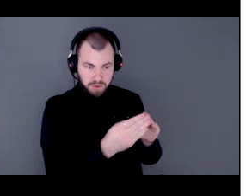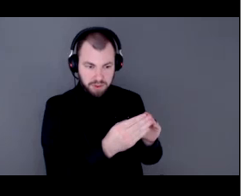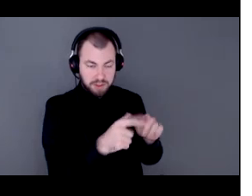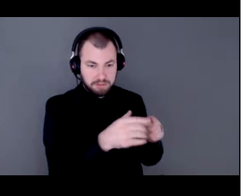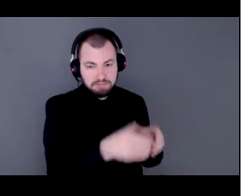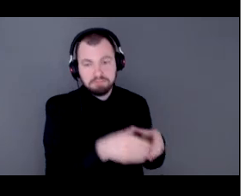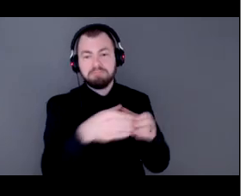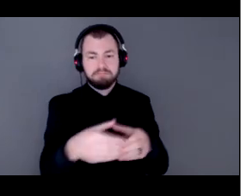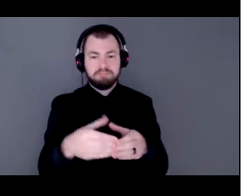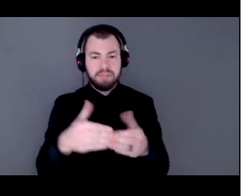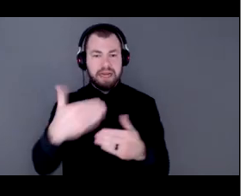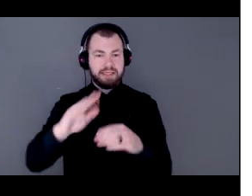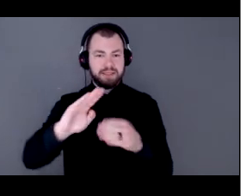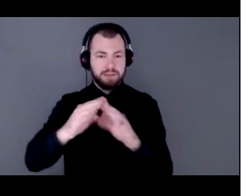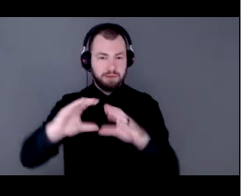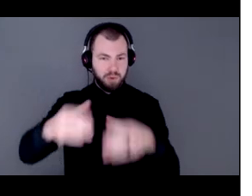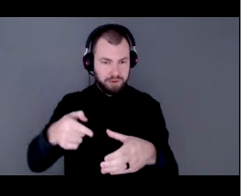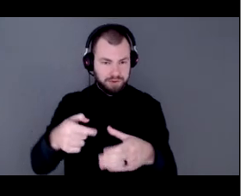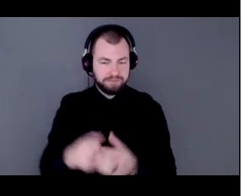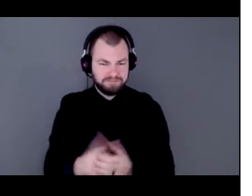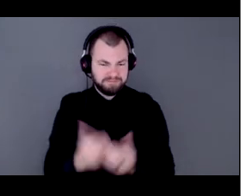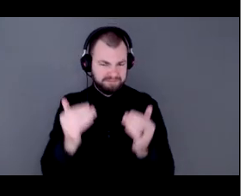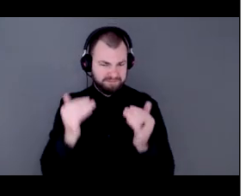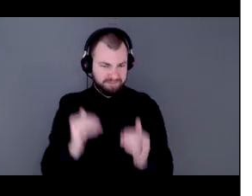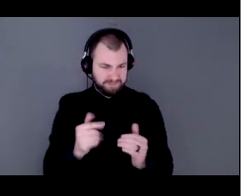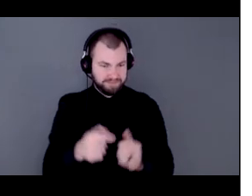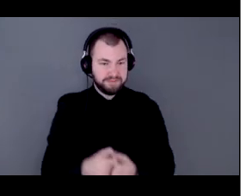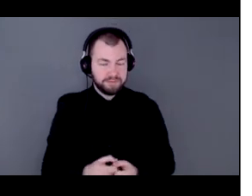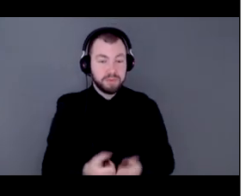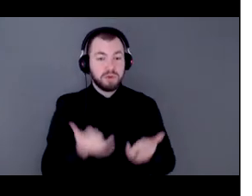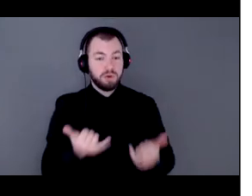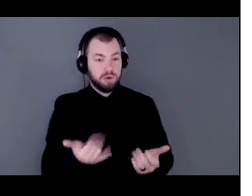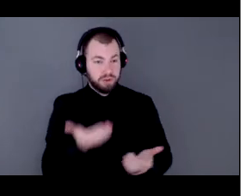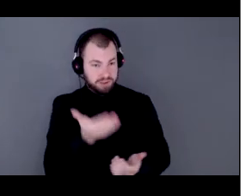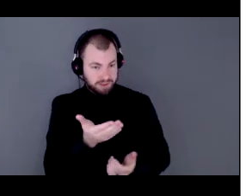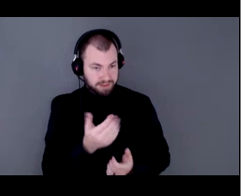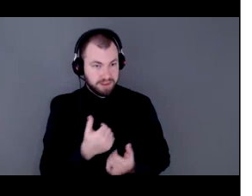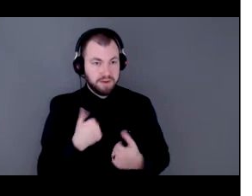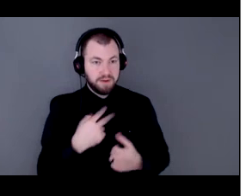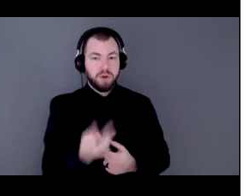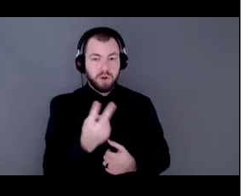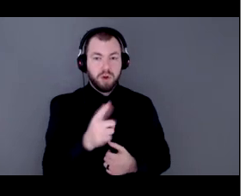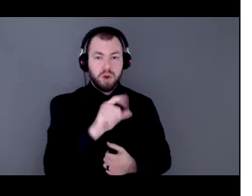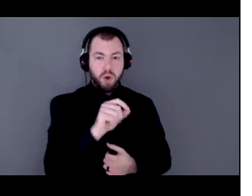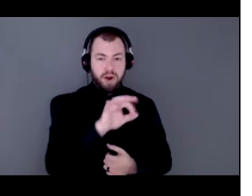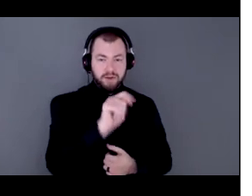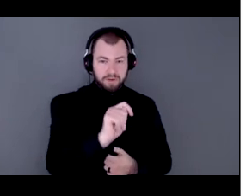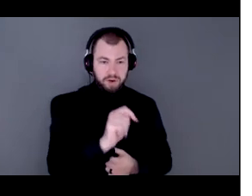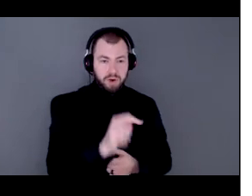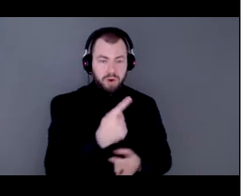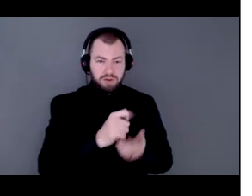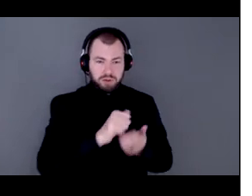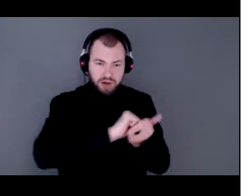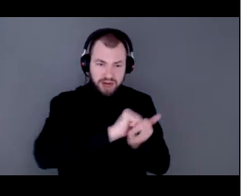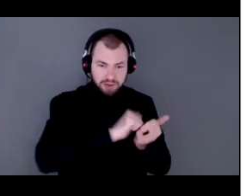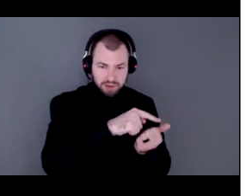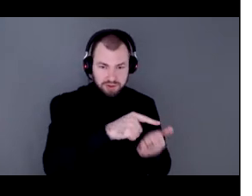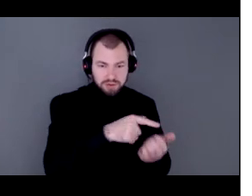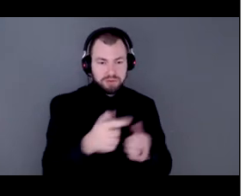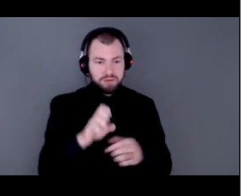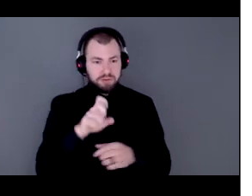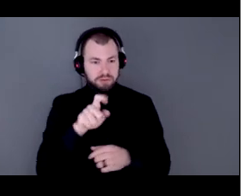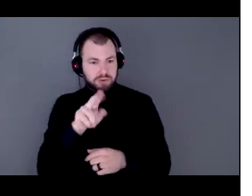Next slide, please. This is where we're at currently. We've got two 20-foot modules. One has a grinder in it, one has an extruder. The grinder module is